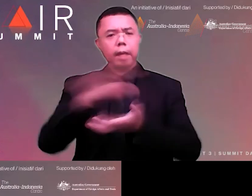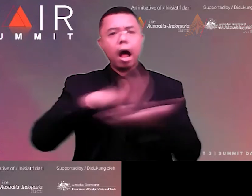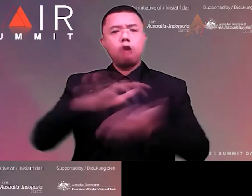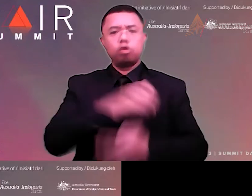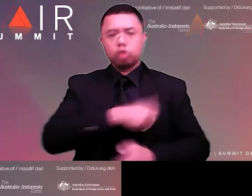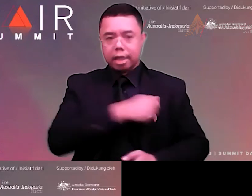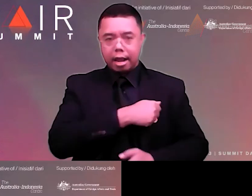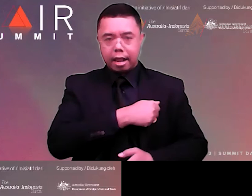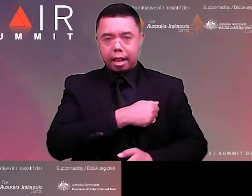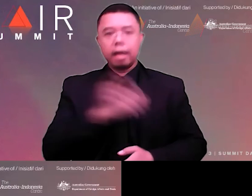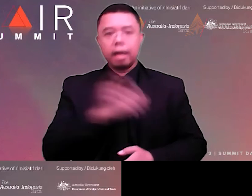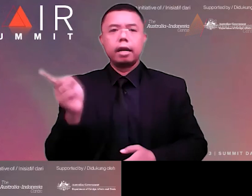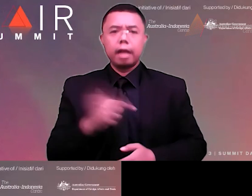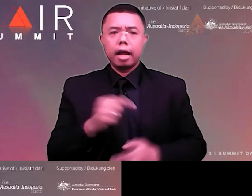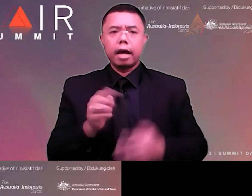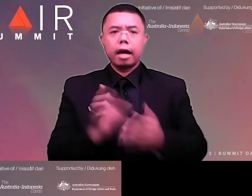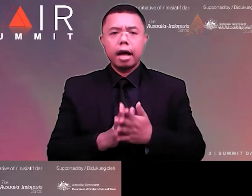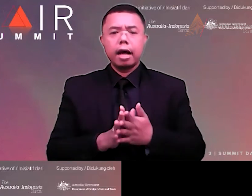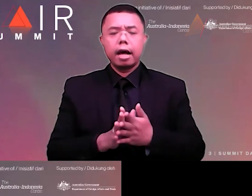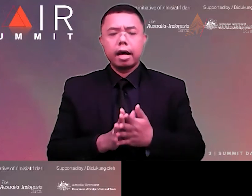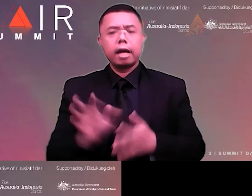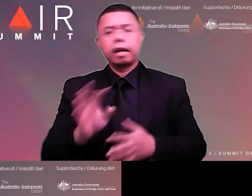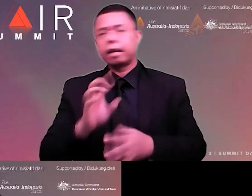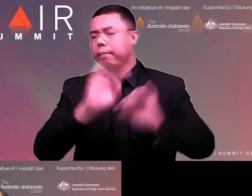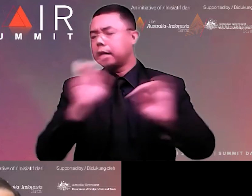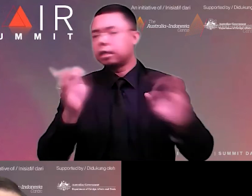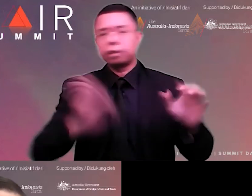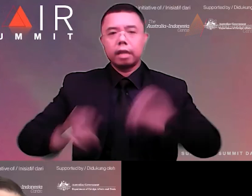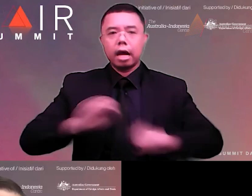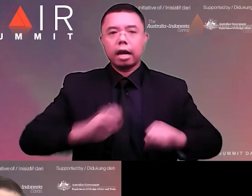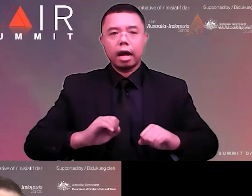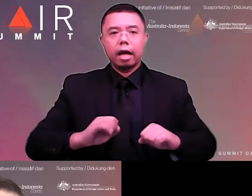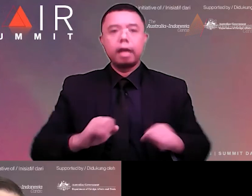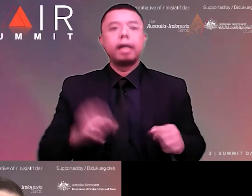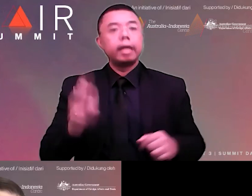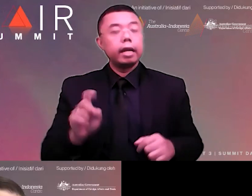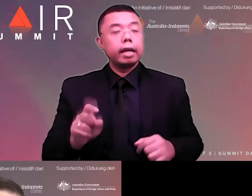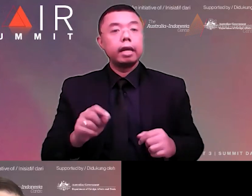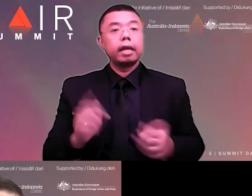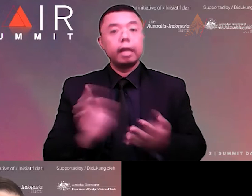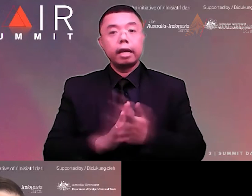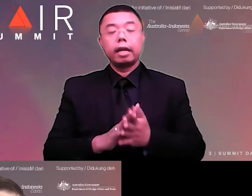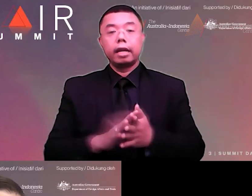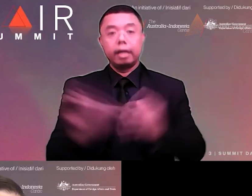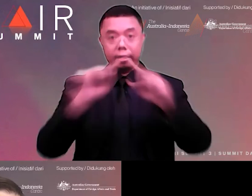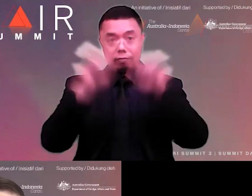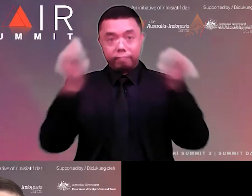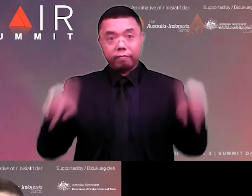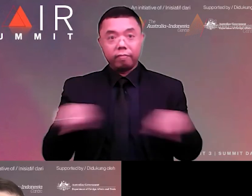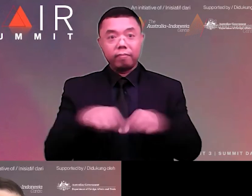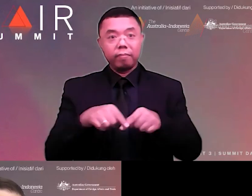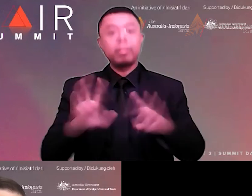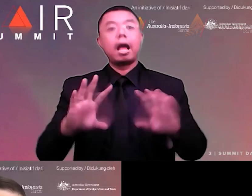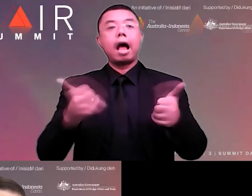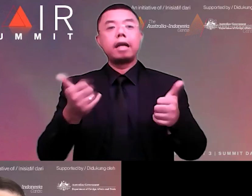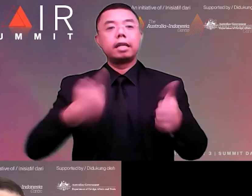adopted. So this is a dashboard which we produced, showing, we have the detail overall